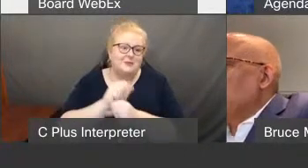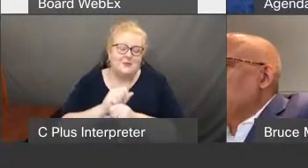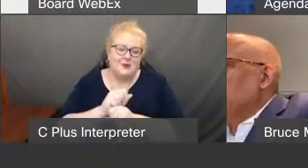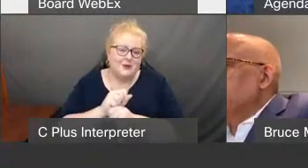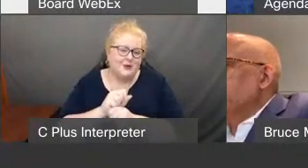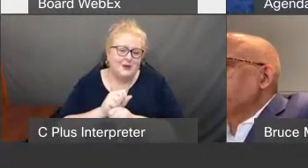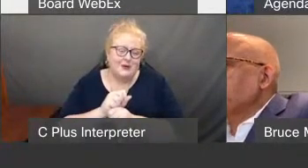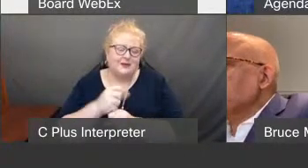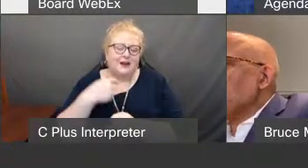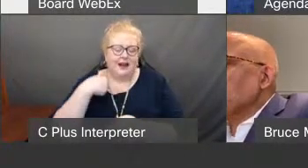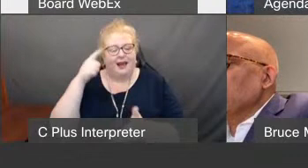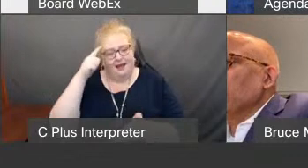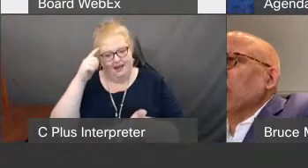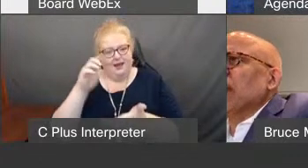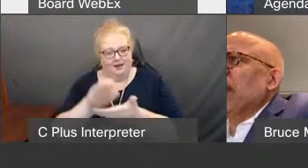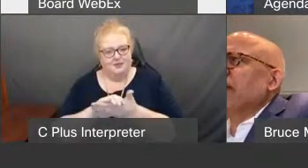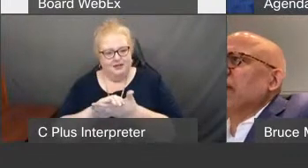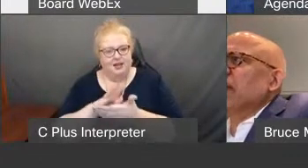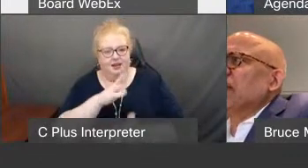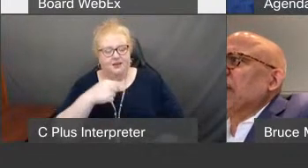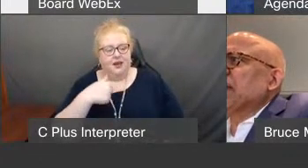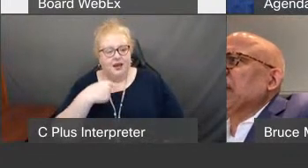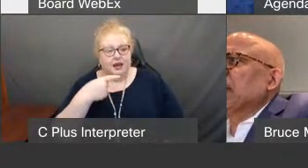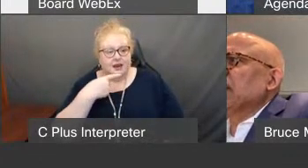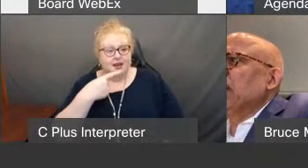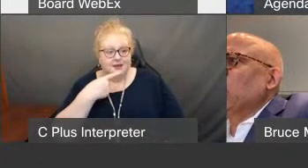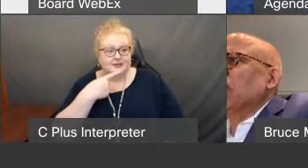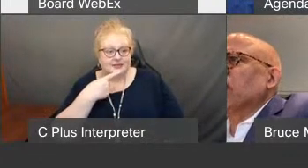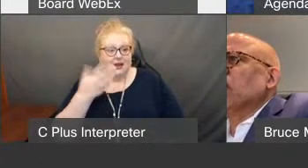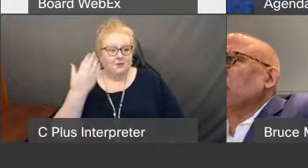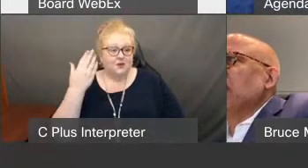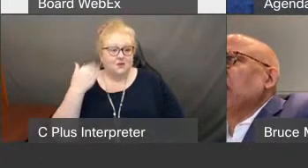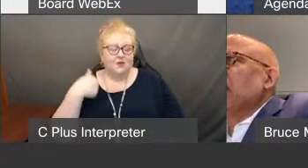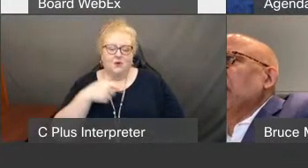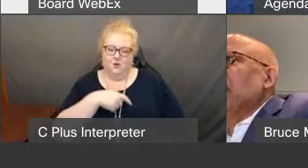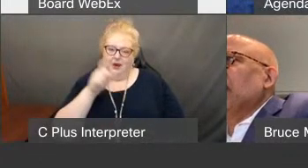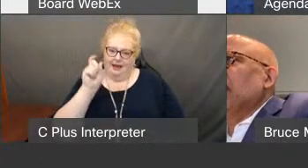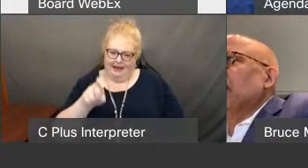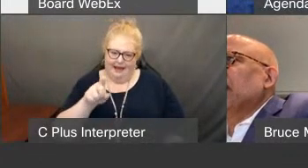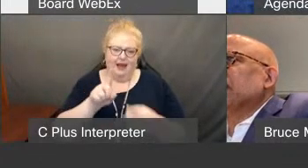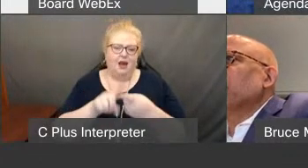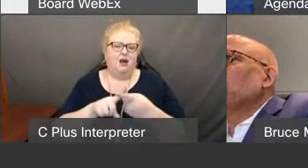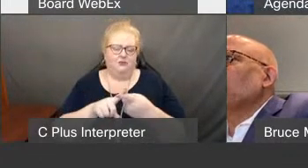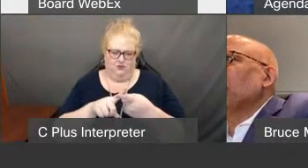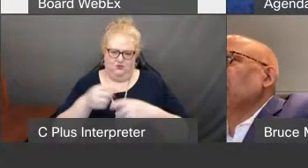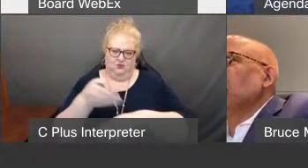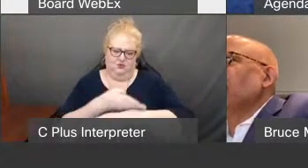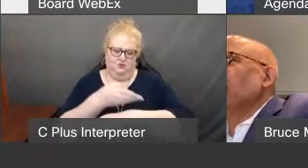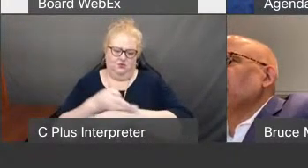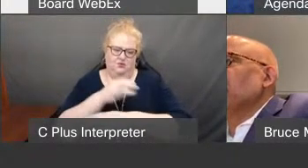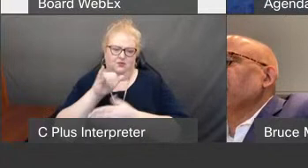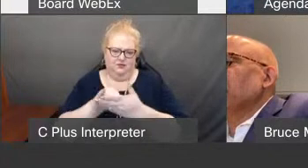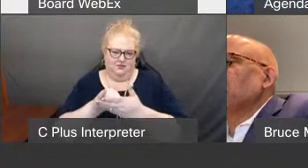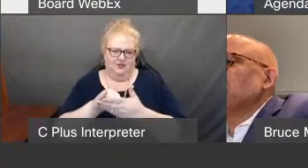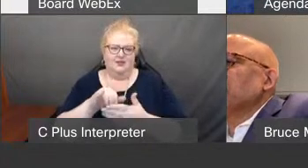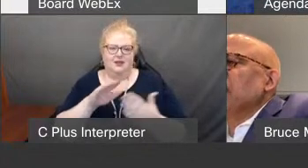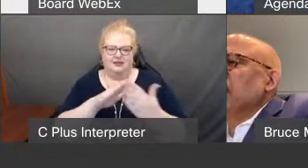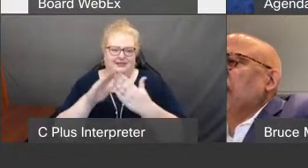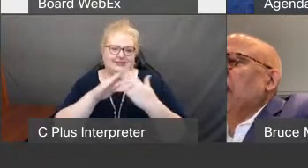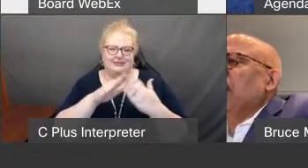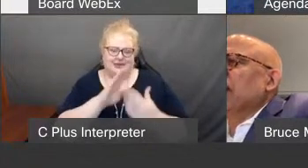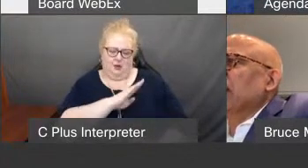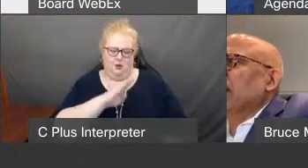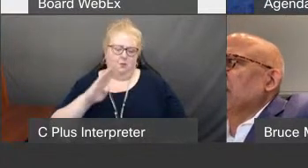this, that we are going to have to address the city boardroom at some point in the near